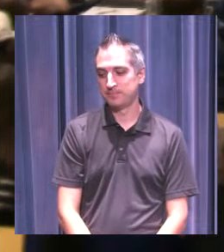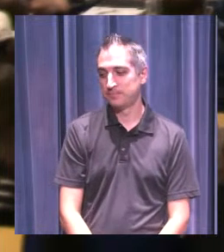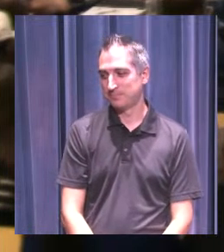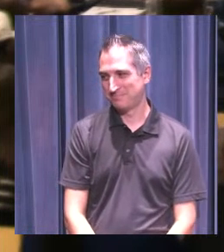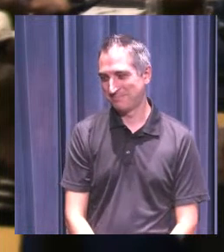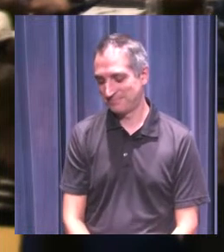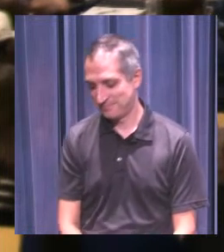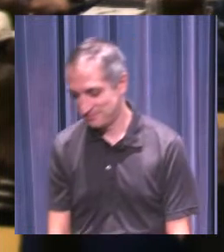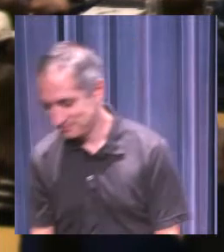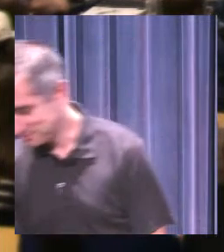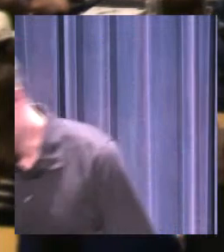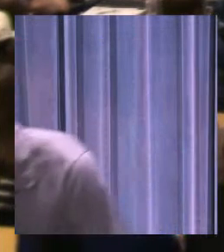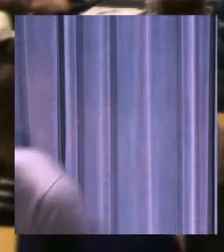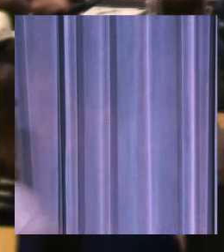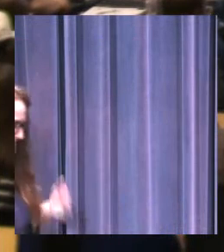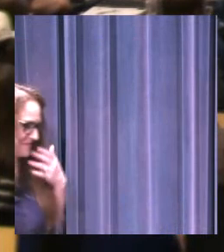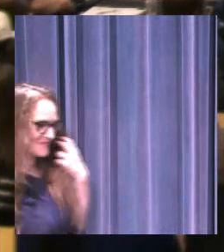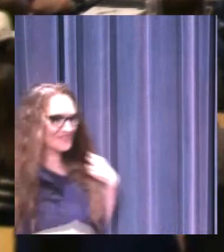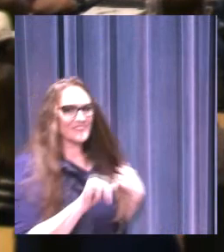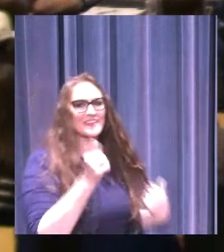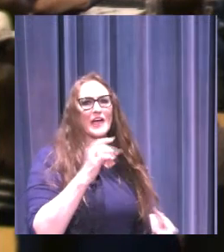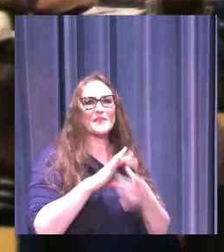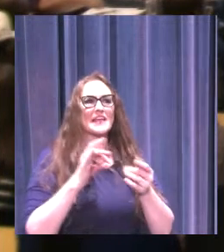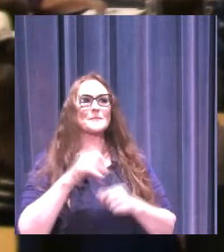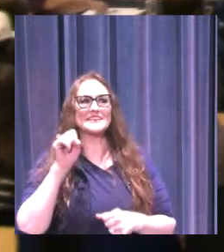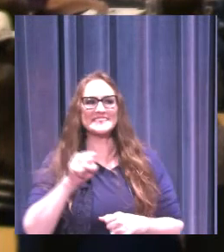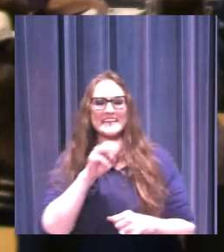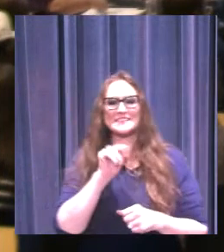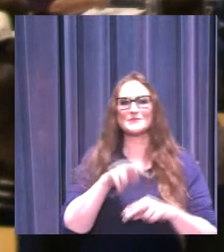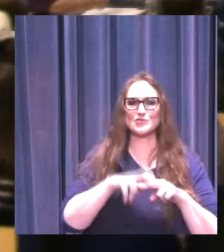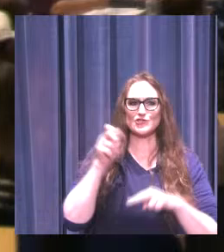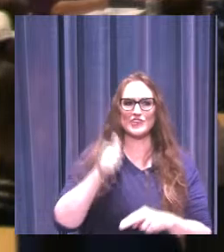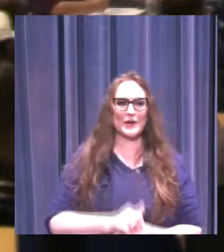Thank you very much. Are there any other comments? Yes, Mr. Chair.